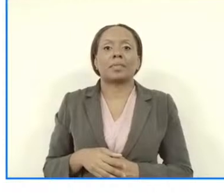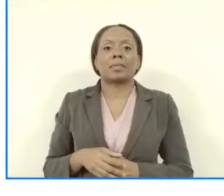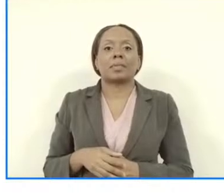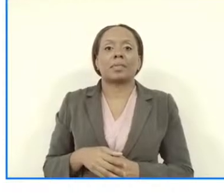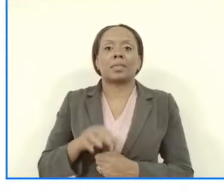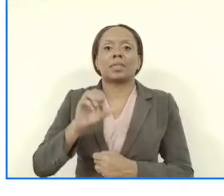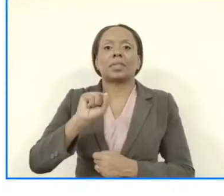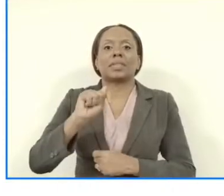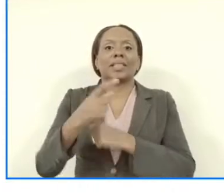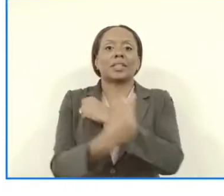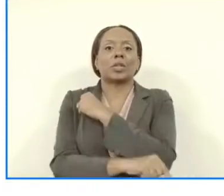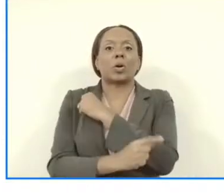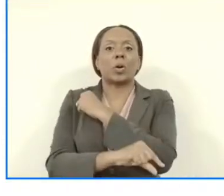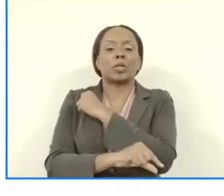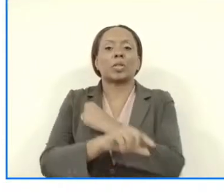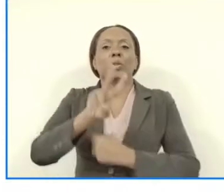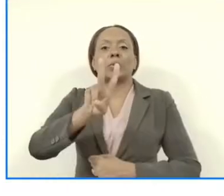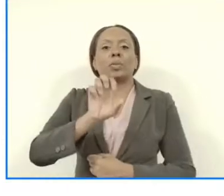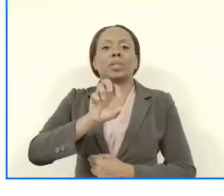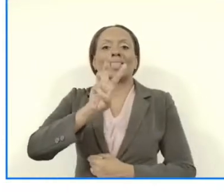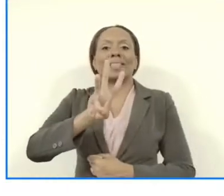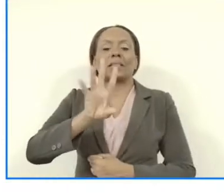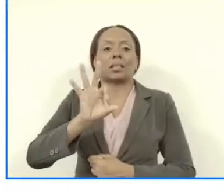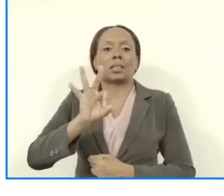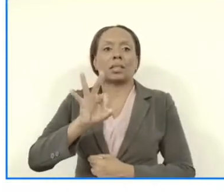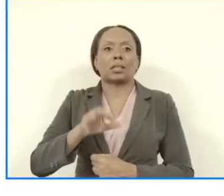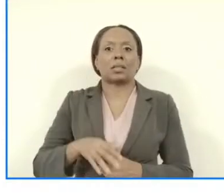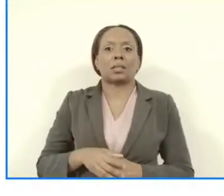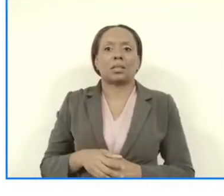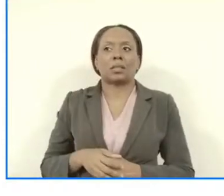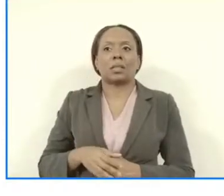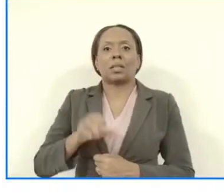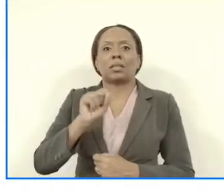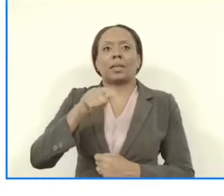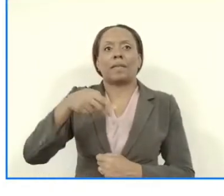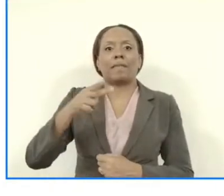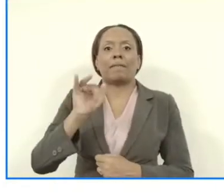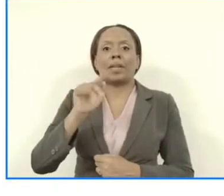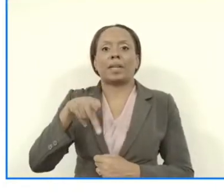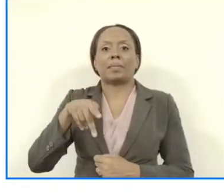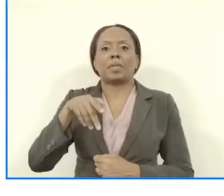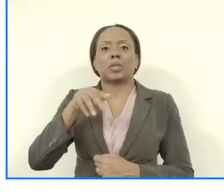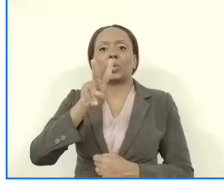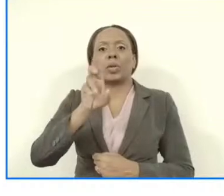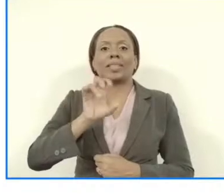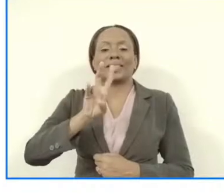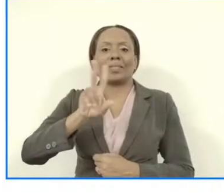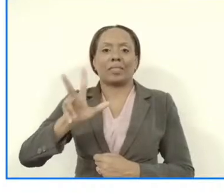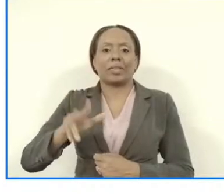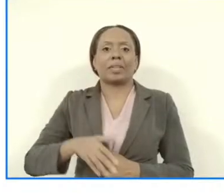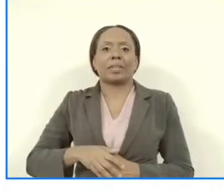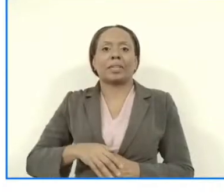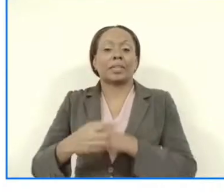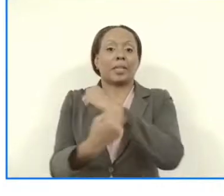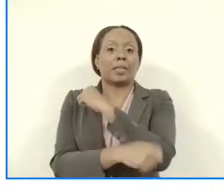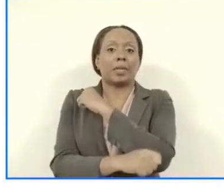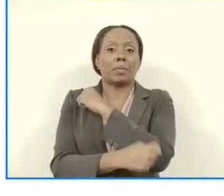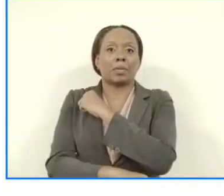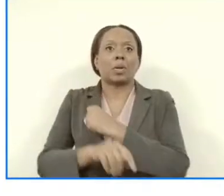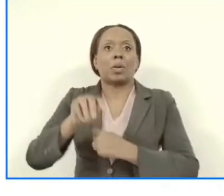In St. George, 269. In St. Philip, 273. In St.